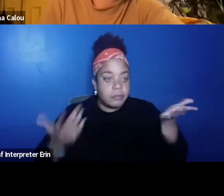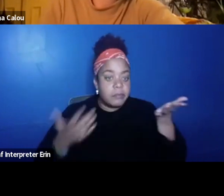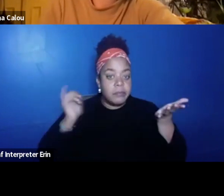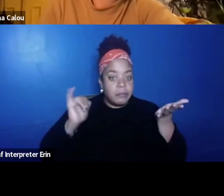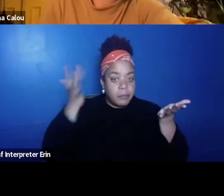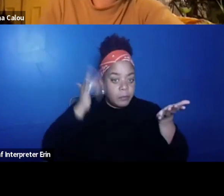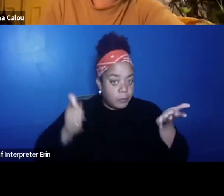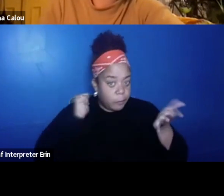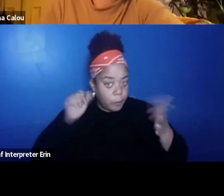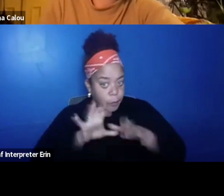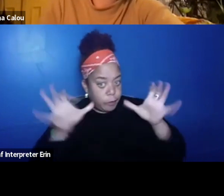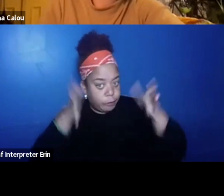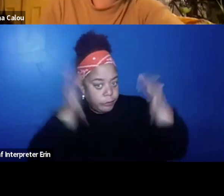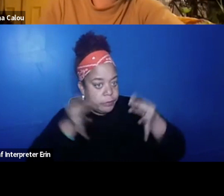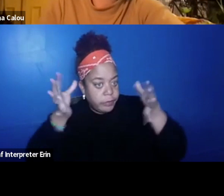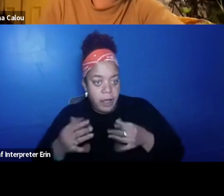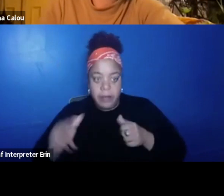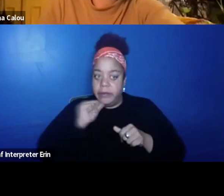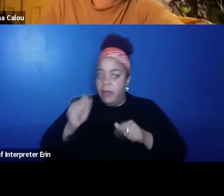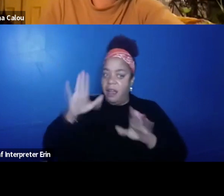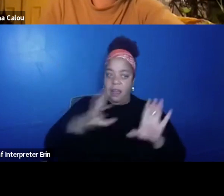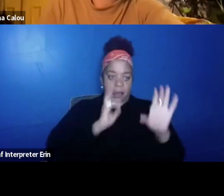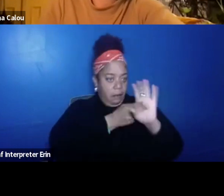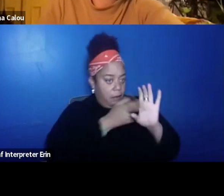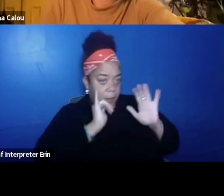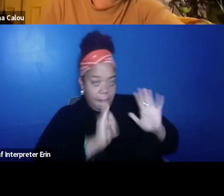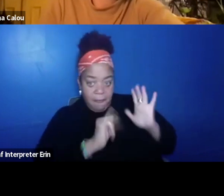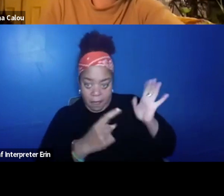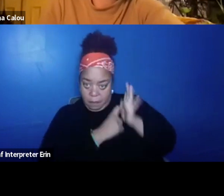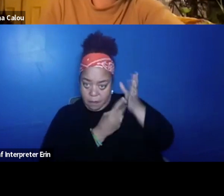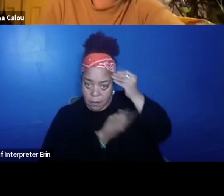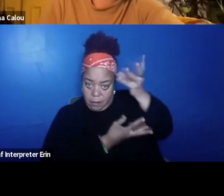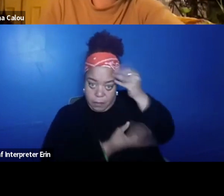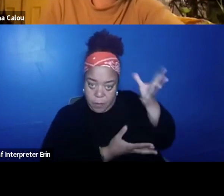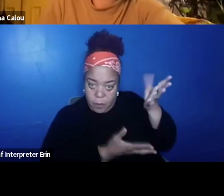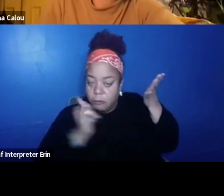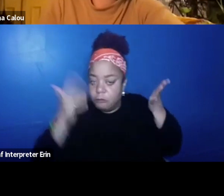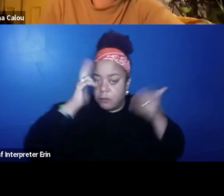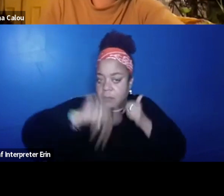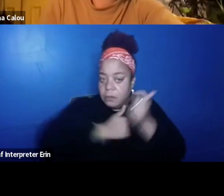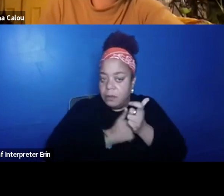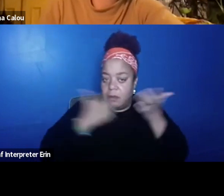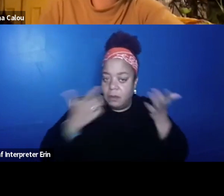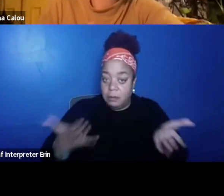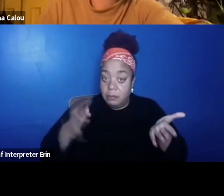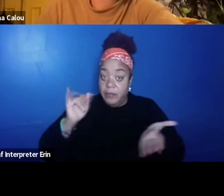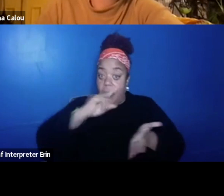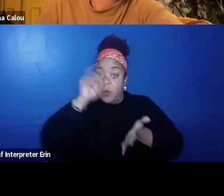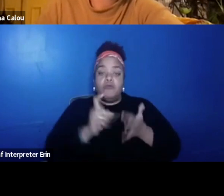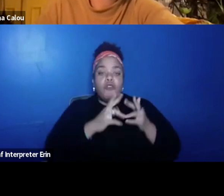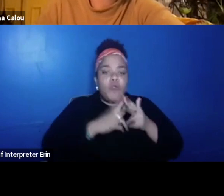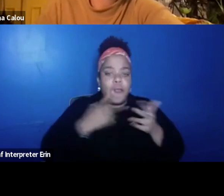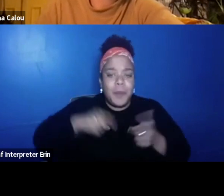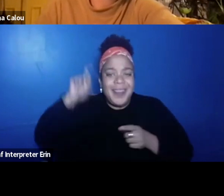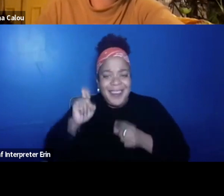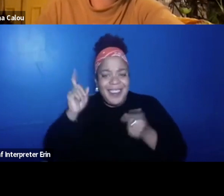mandated reporting? The question was sort of, do we need to illuminate this mandated reporting narrative? The first thing that I have to